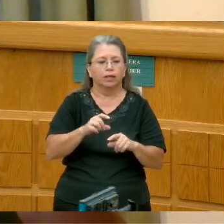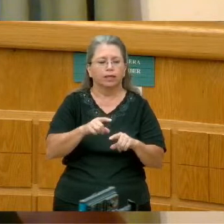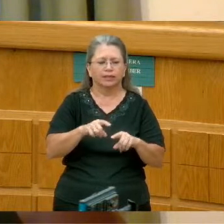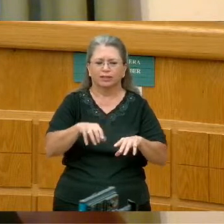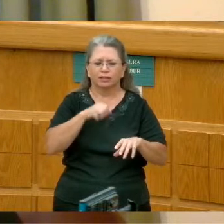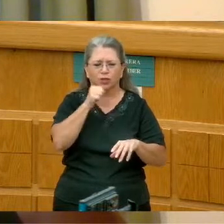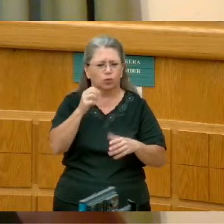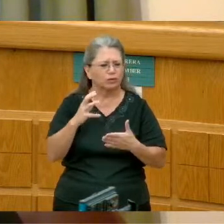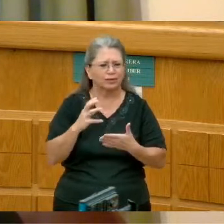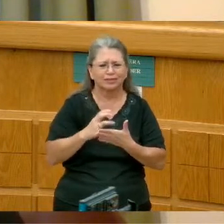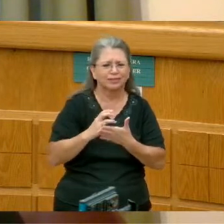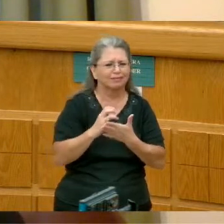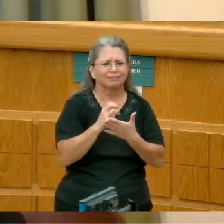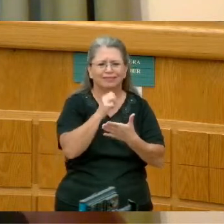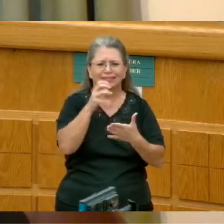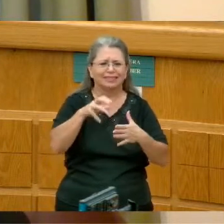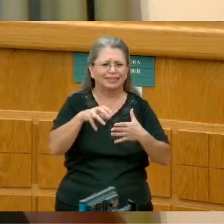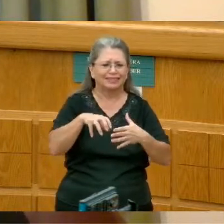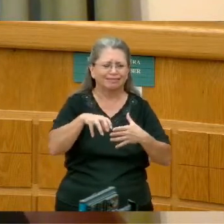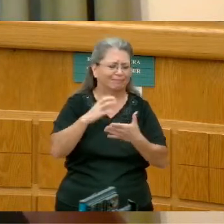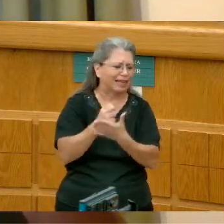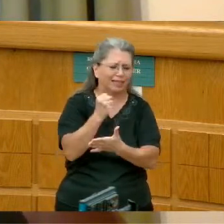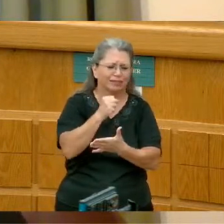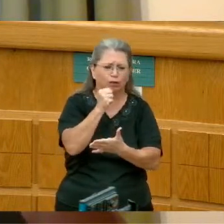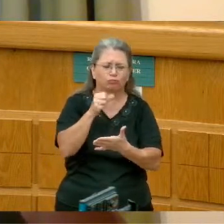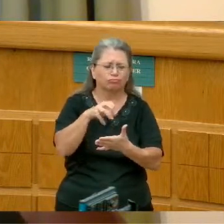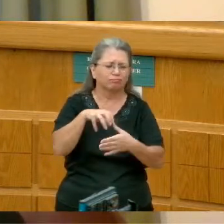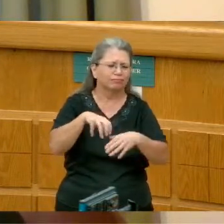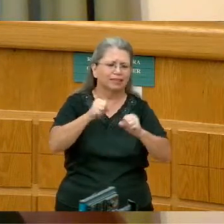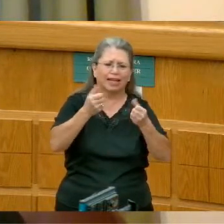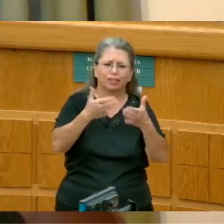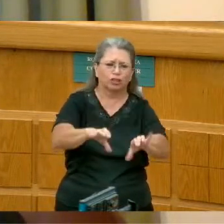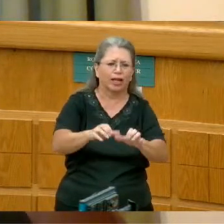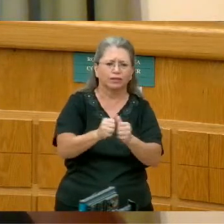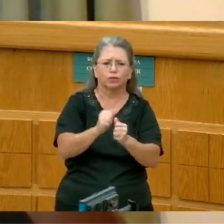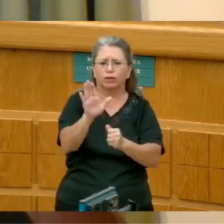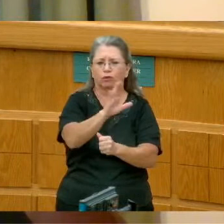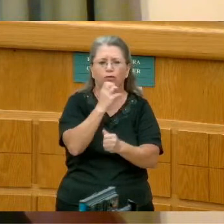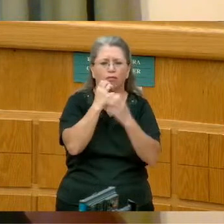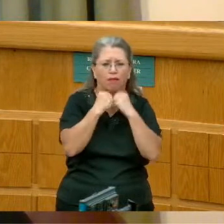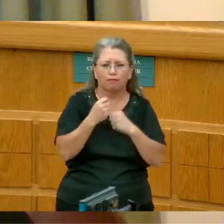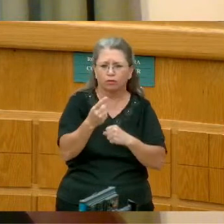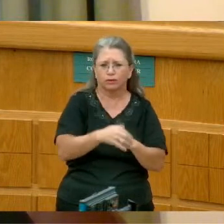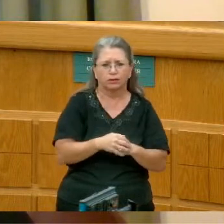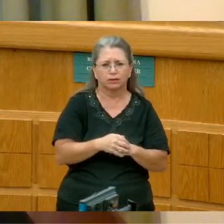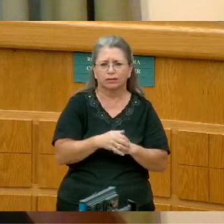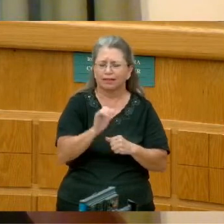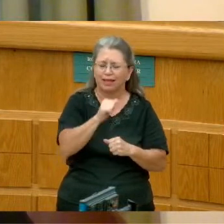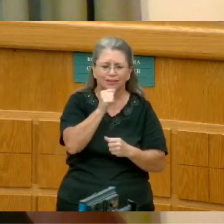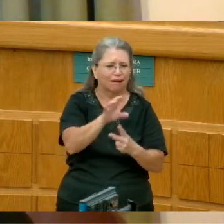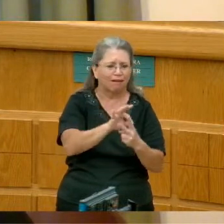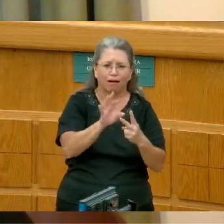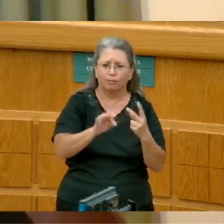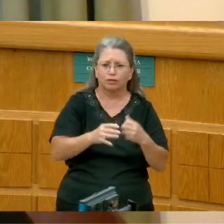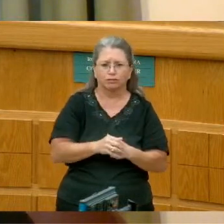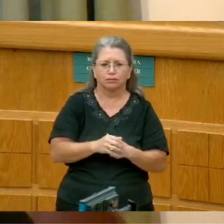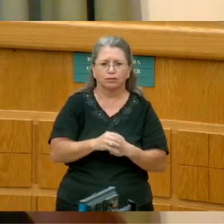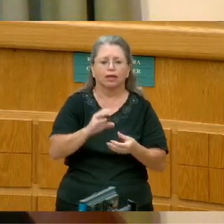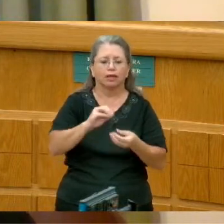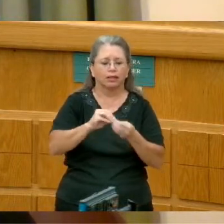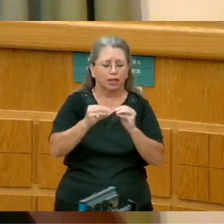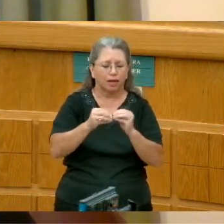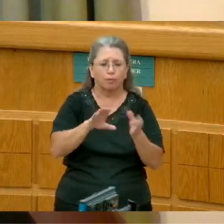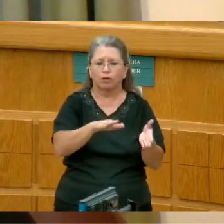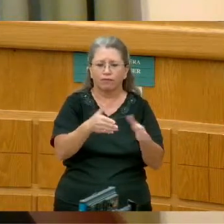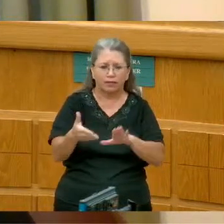should not be an option. The number of deaths due to COVID-19 is increasing dramatically in Nueces County